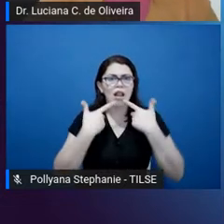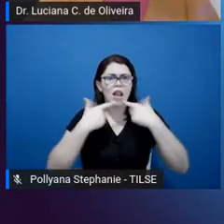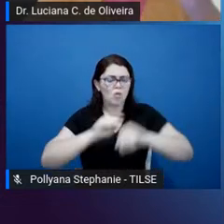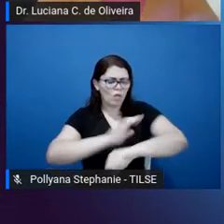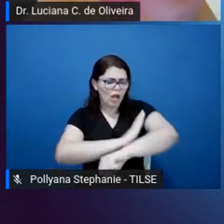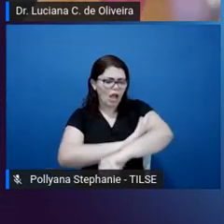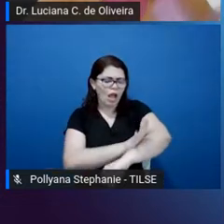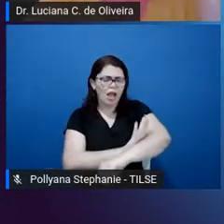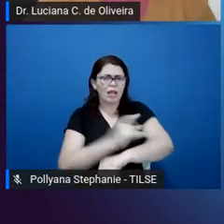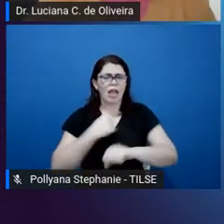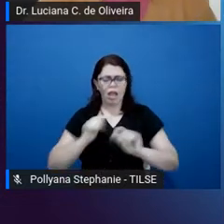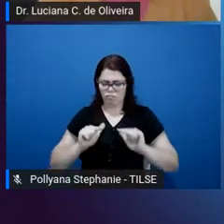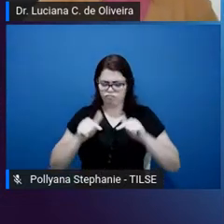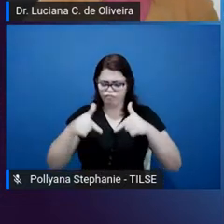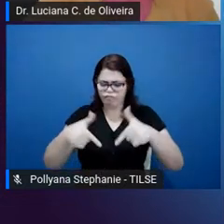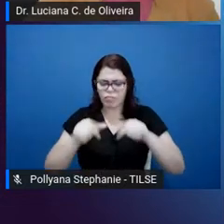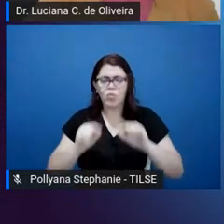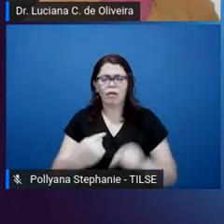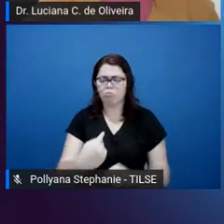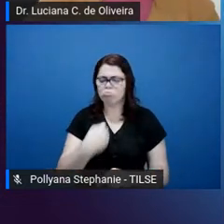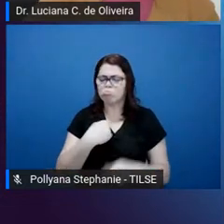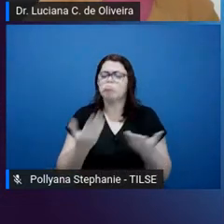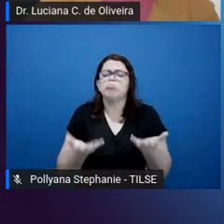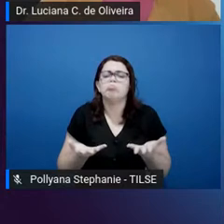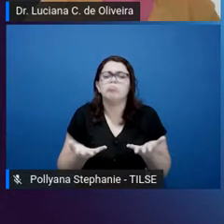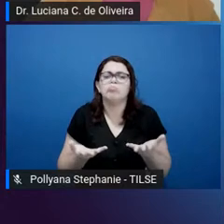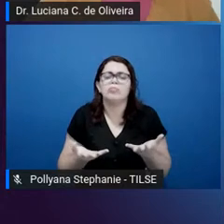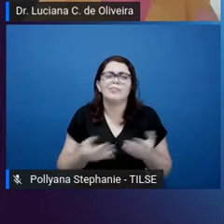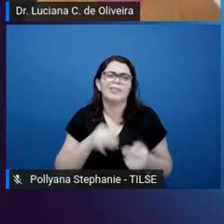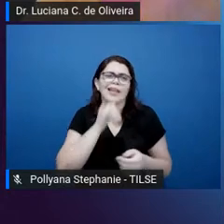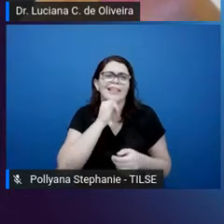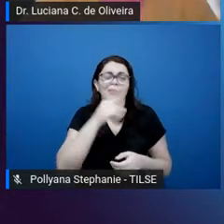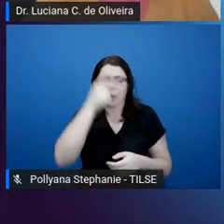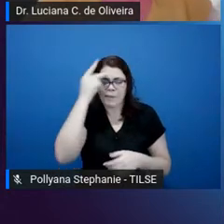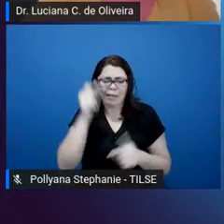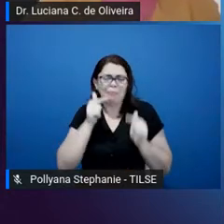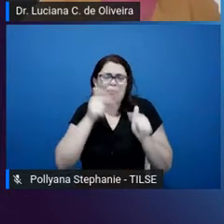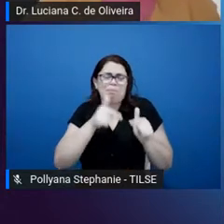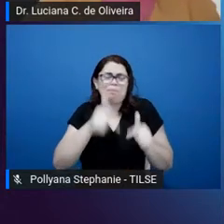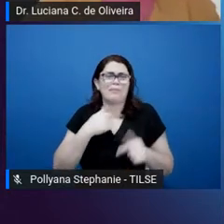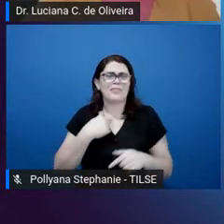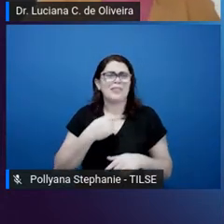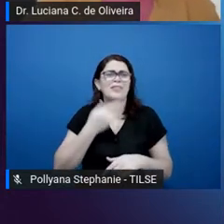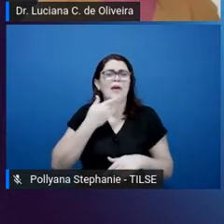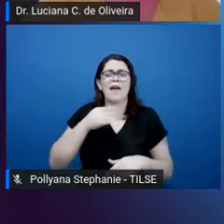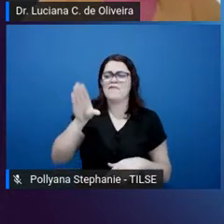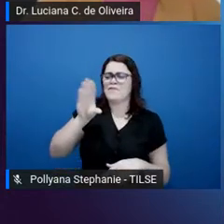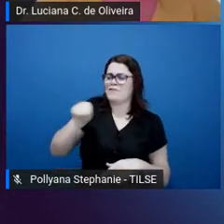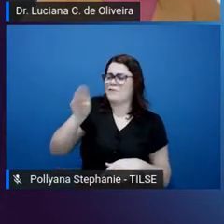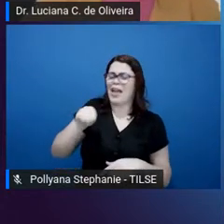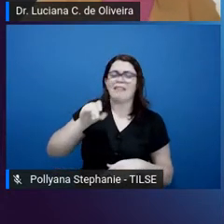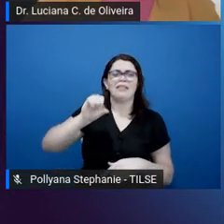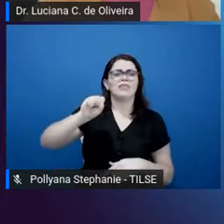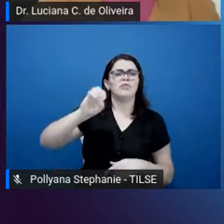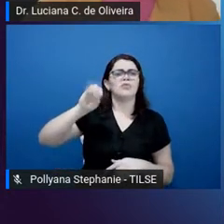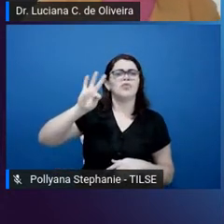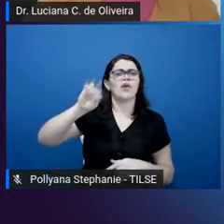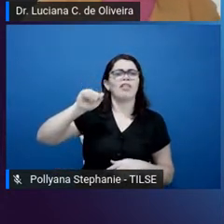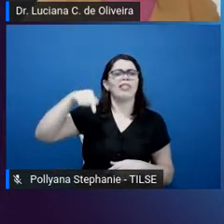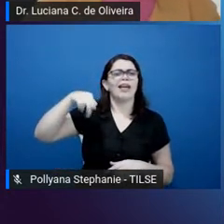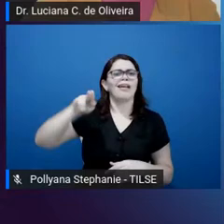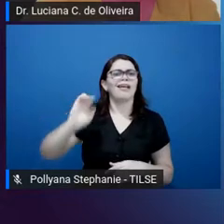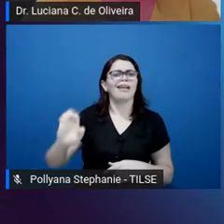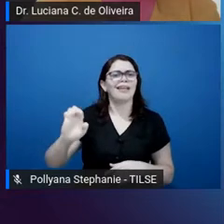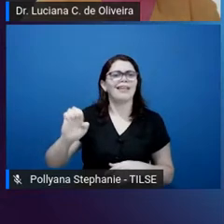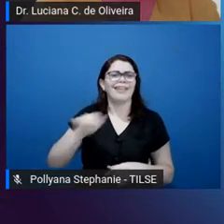racism? When people make fun of our accents, right, from different regions of Brazil, for example, you can think about